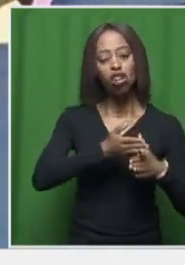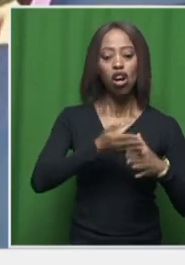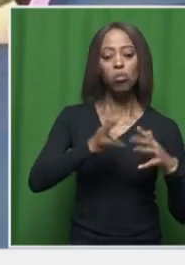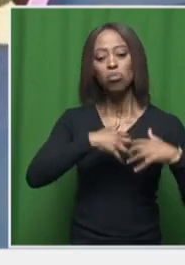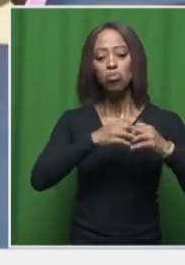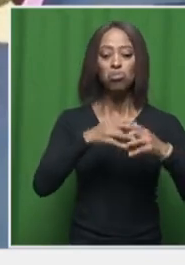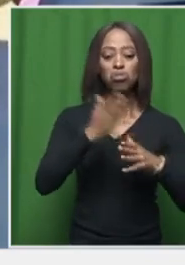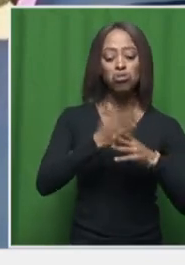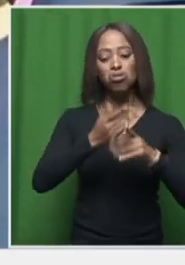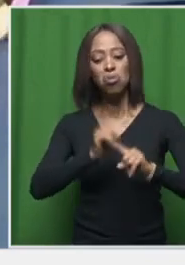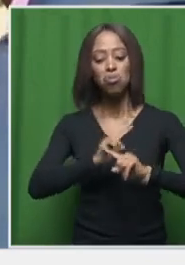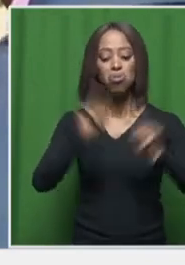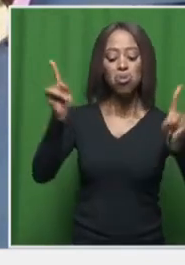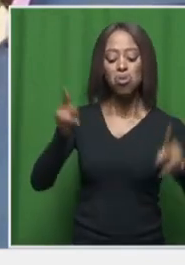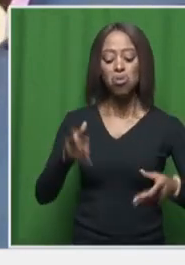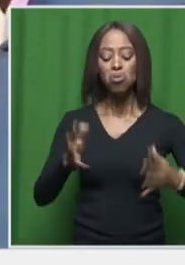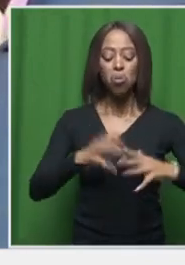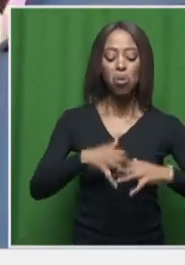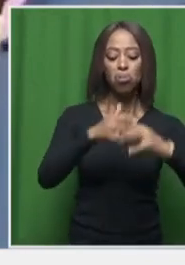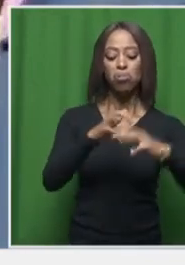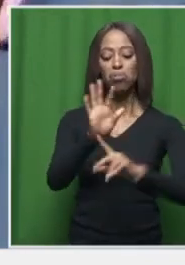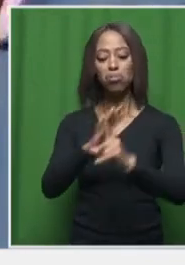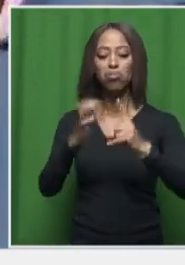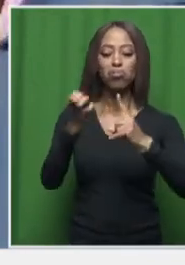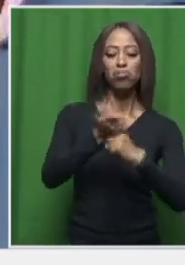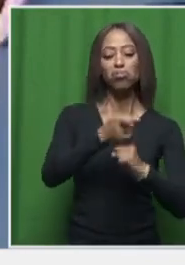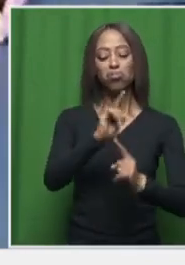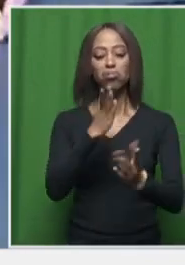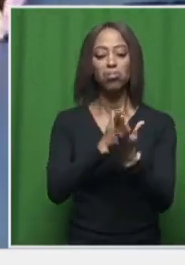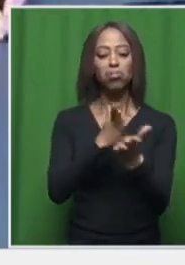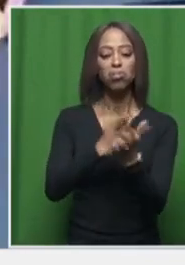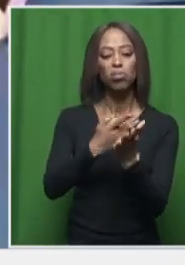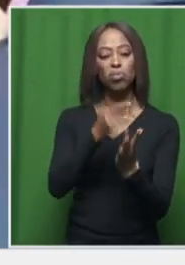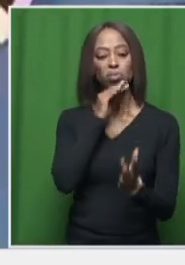create jobs and that we must create an environment that will make